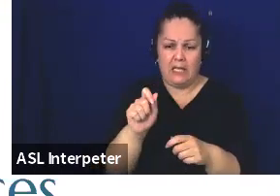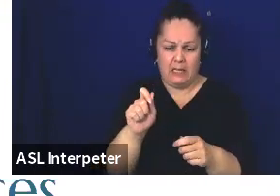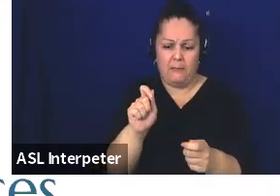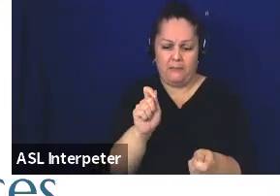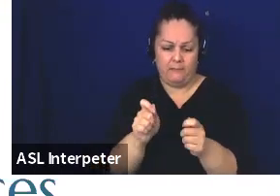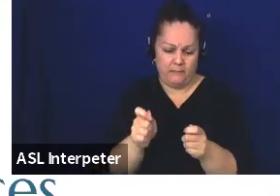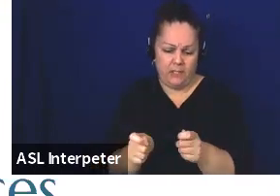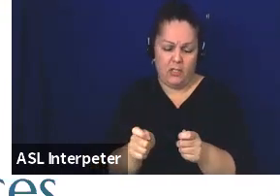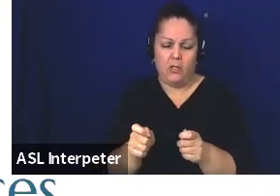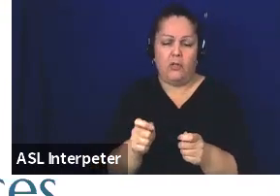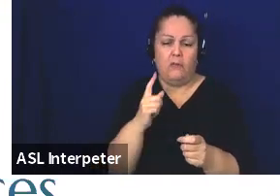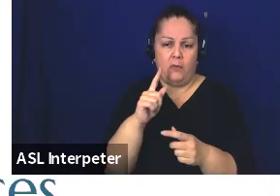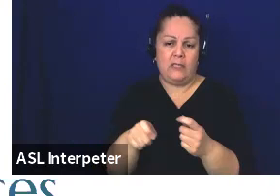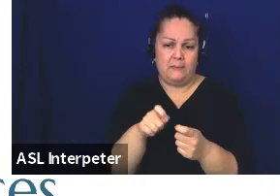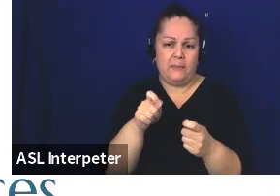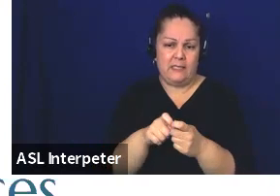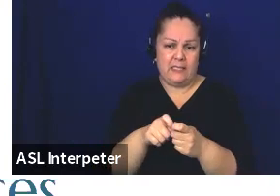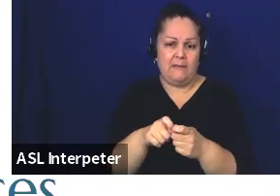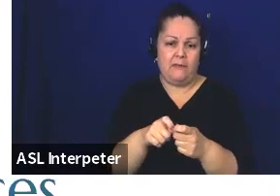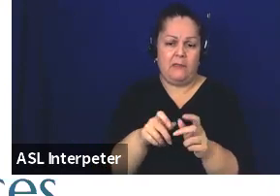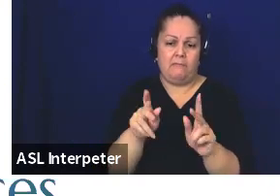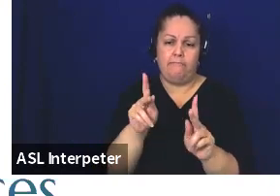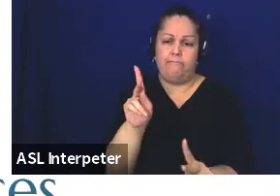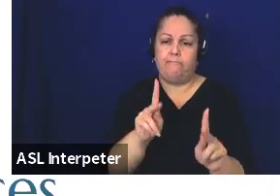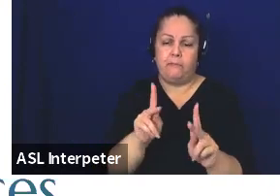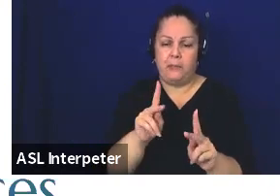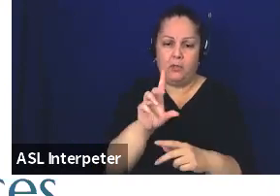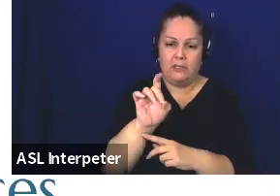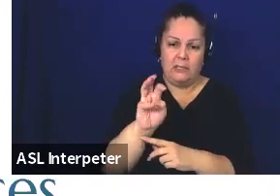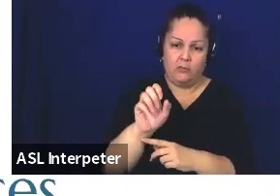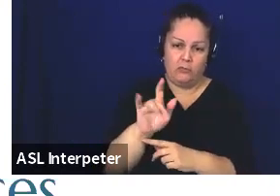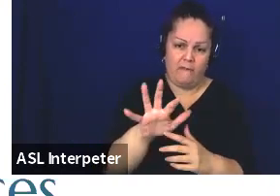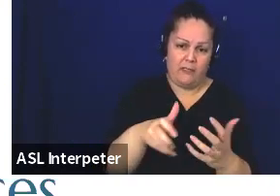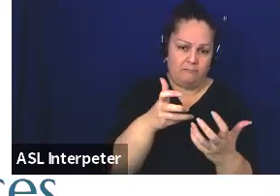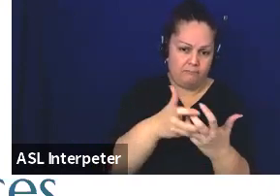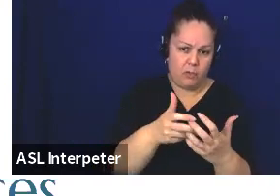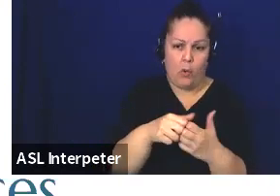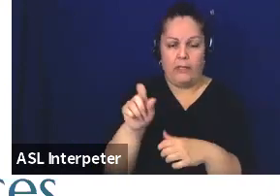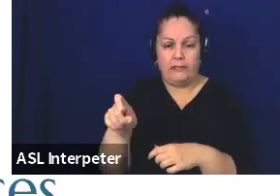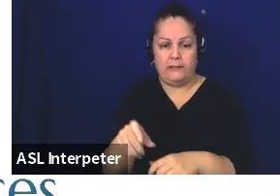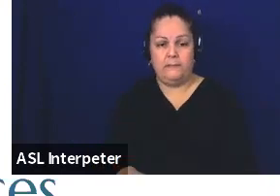crisis services for particular demographics or for particular needs.